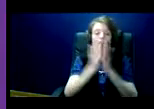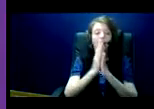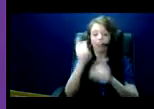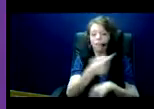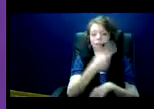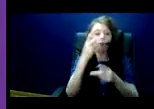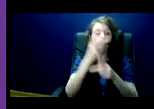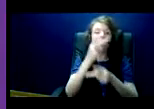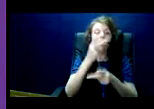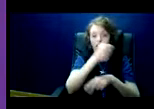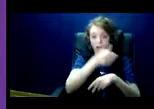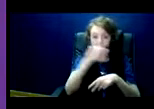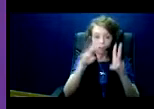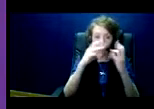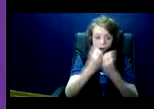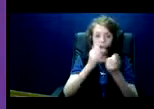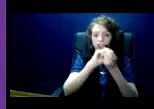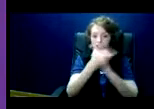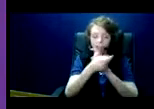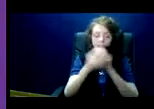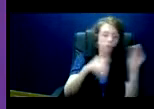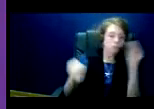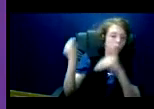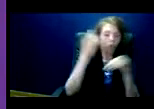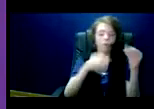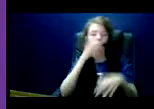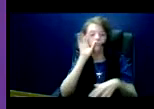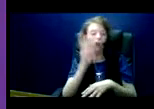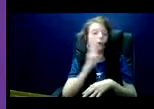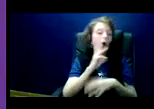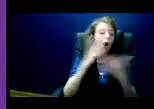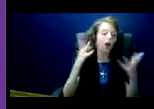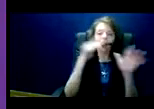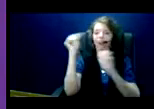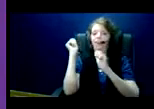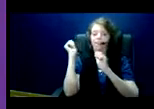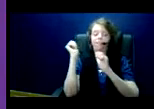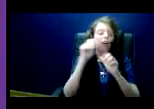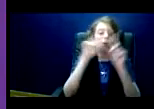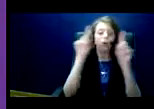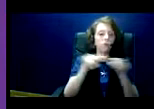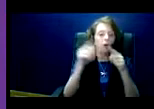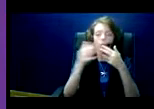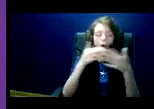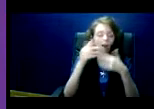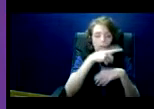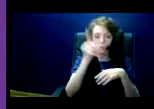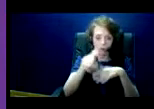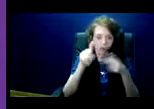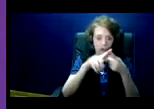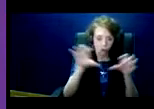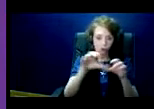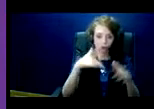this workshop. Please feel free to change positions, drink water, leave your screen, and whatever you need to do in order to be